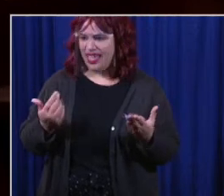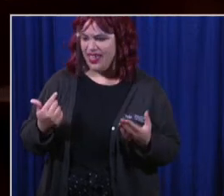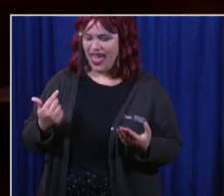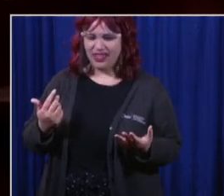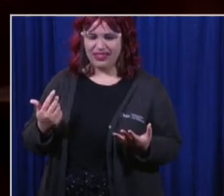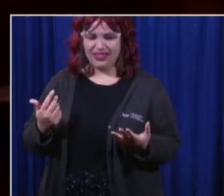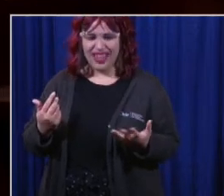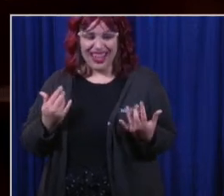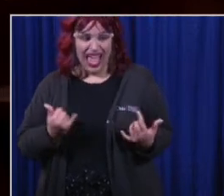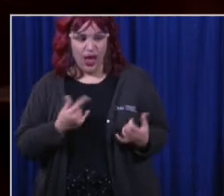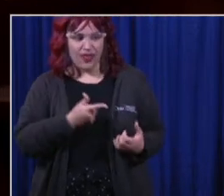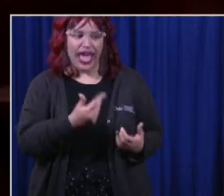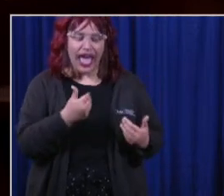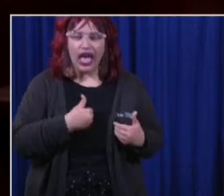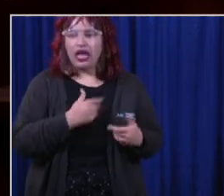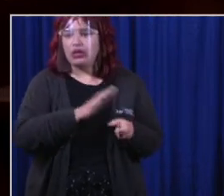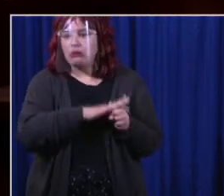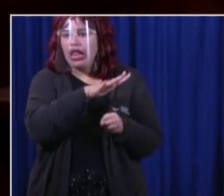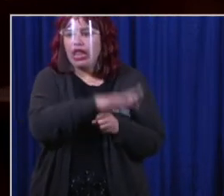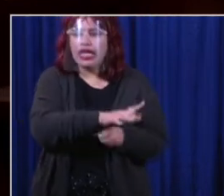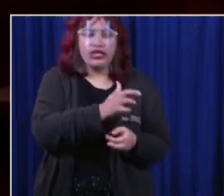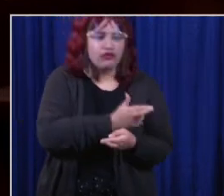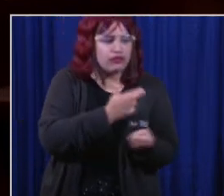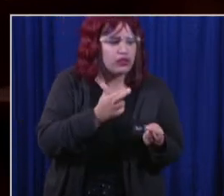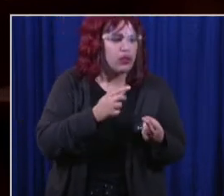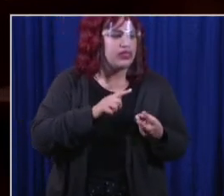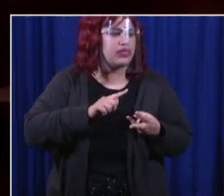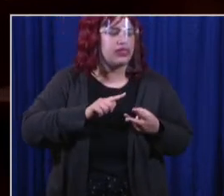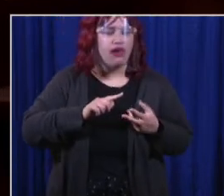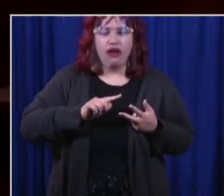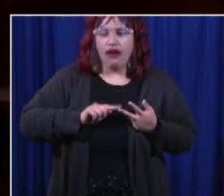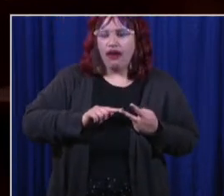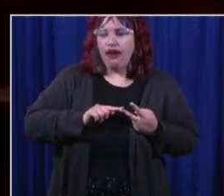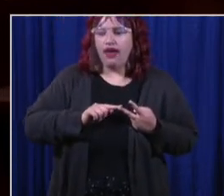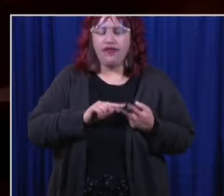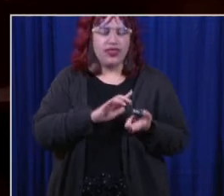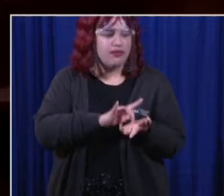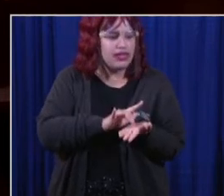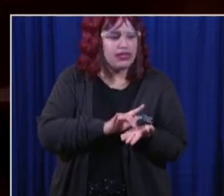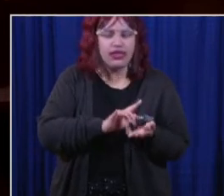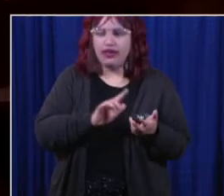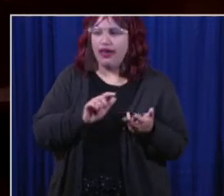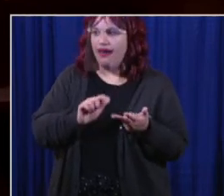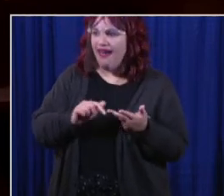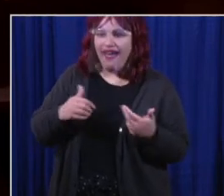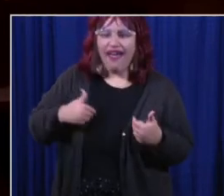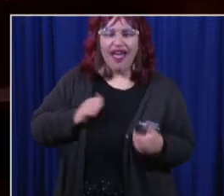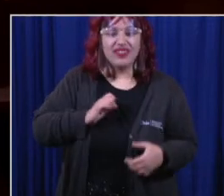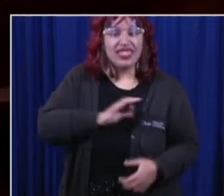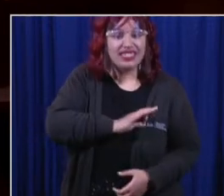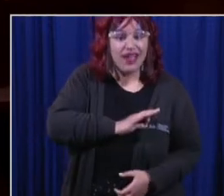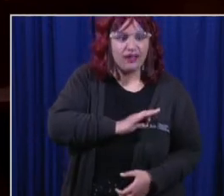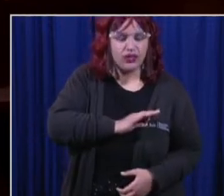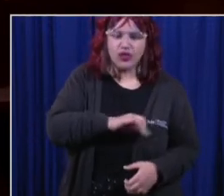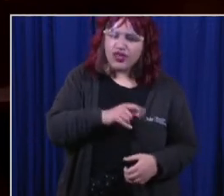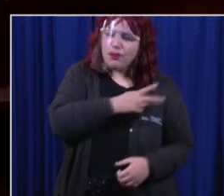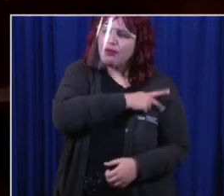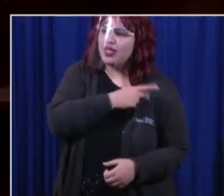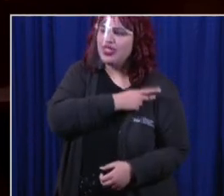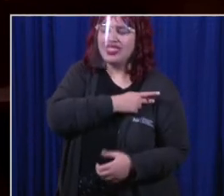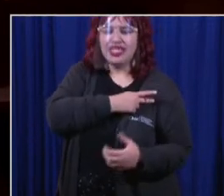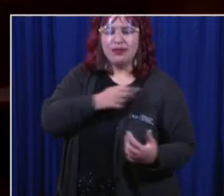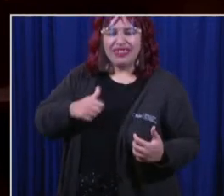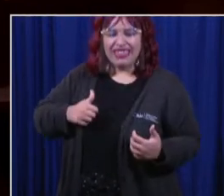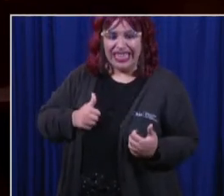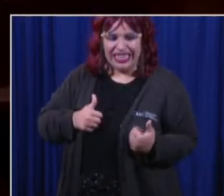they have the resources they need, the medications they need, any assistance that they need to try and keep those patients close to home, leaving the Franklin